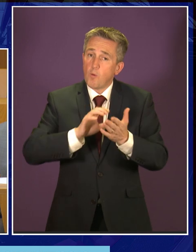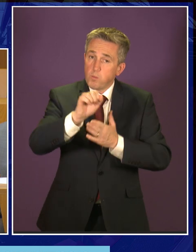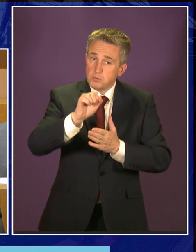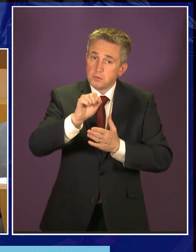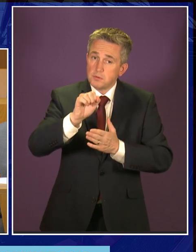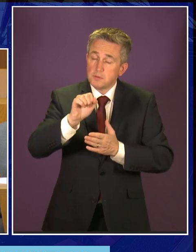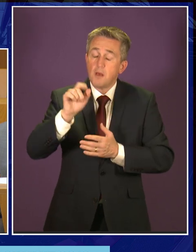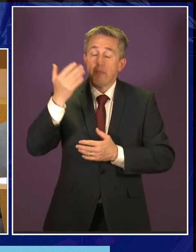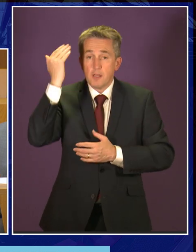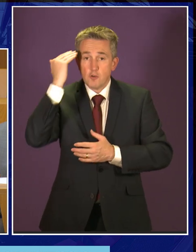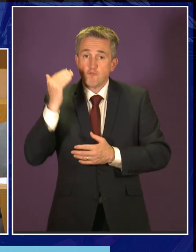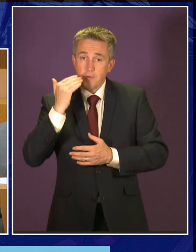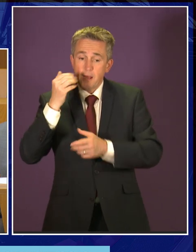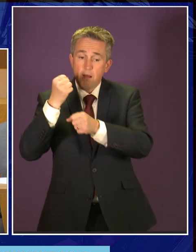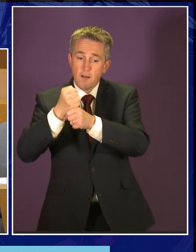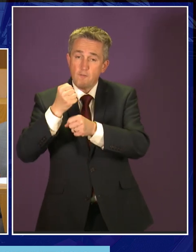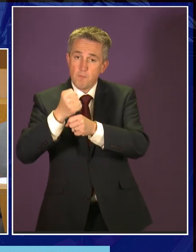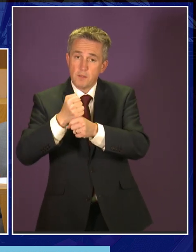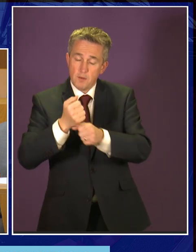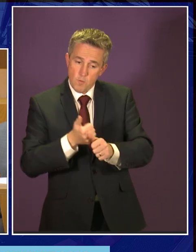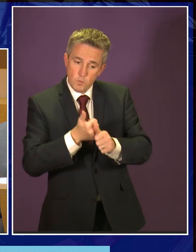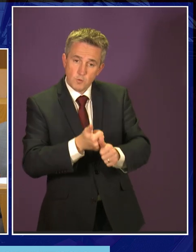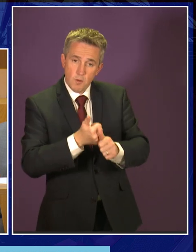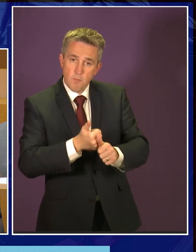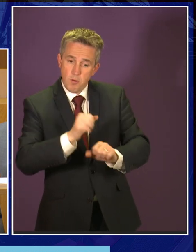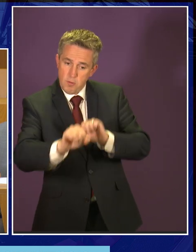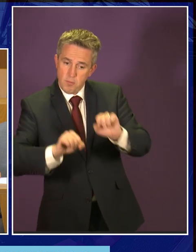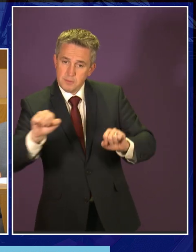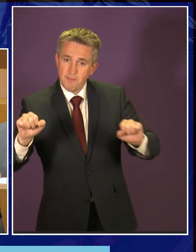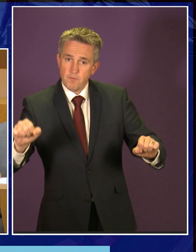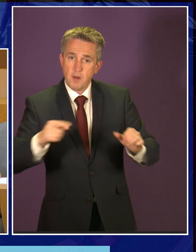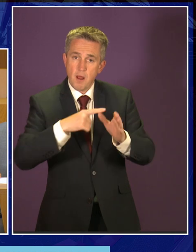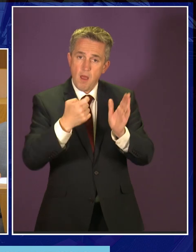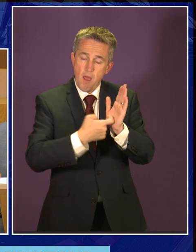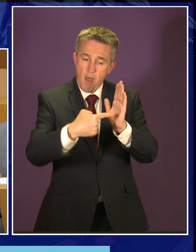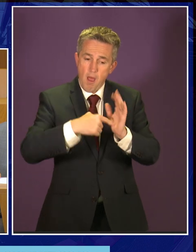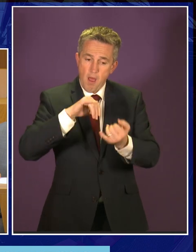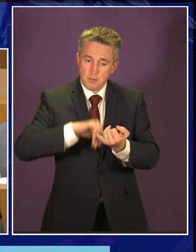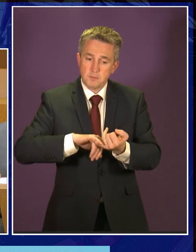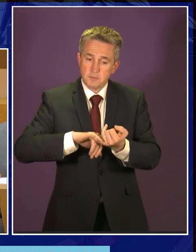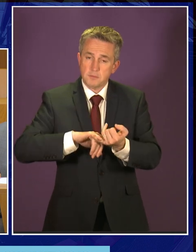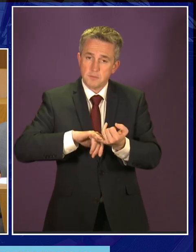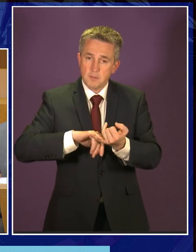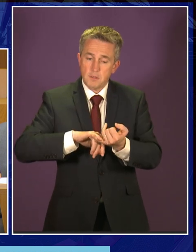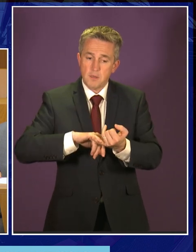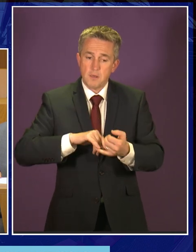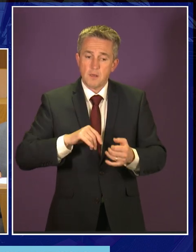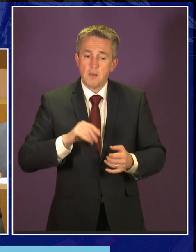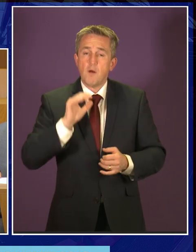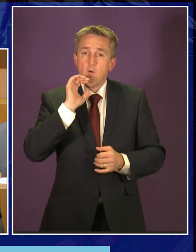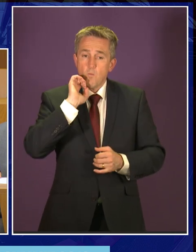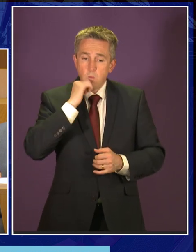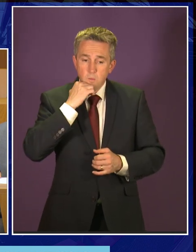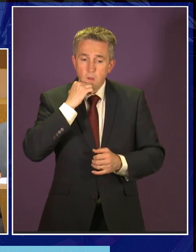support arts that are based on the different cultural identities. We will also develop and